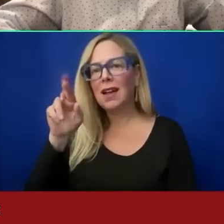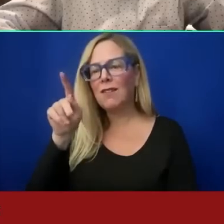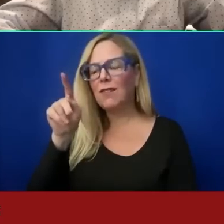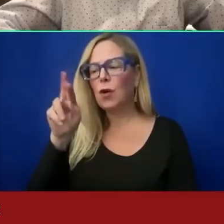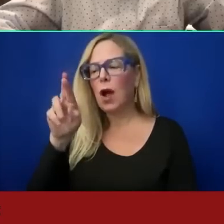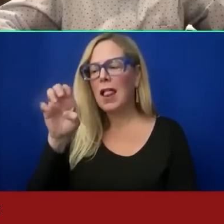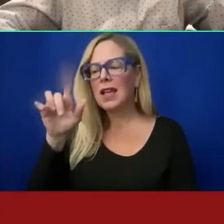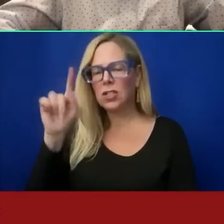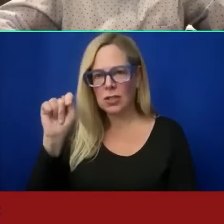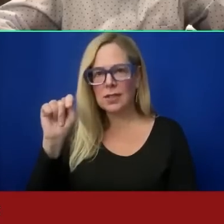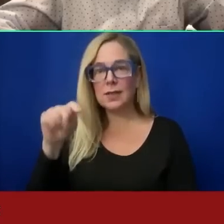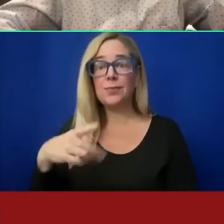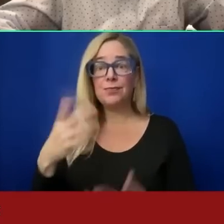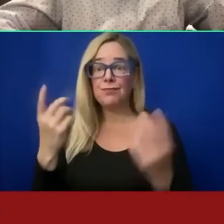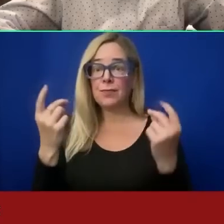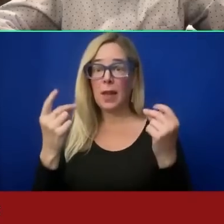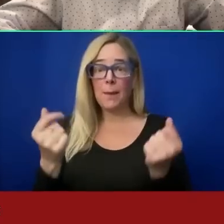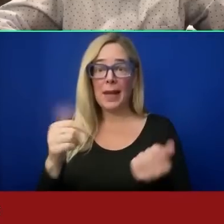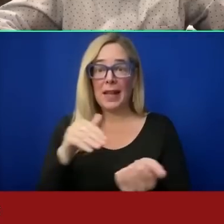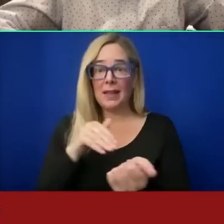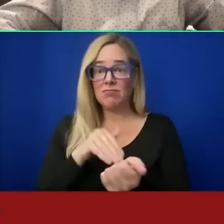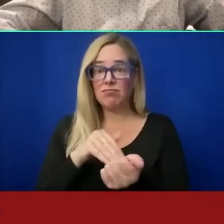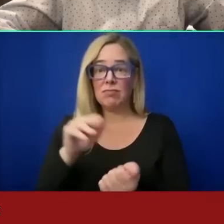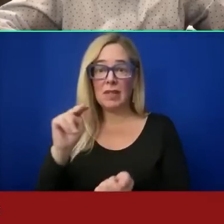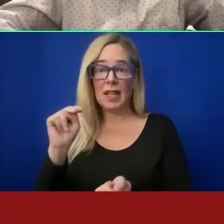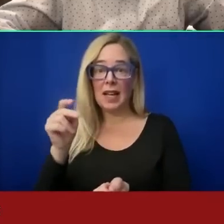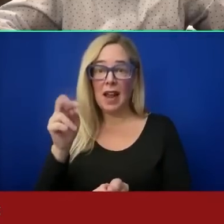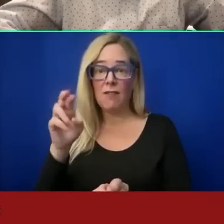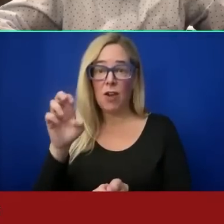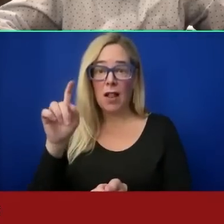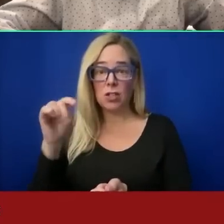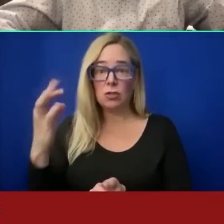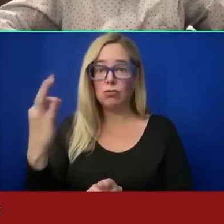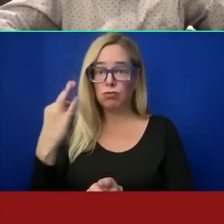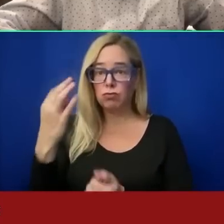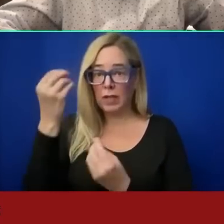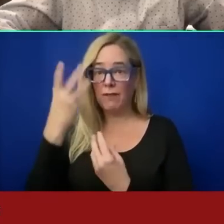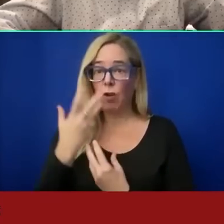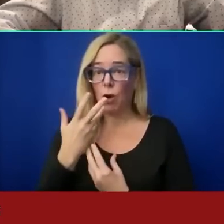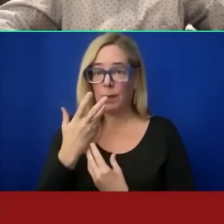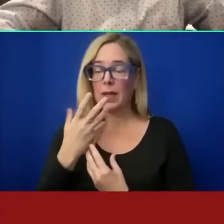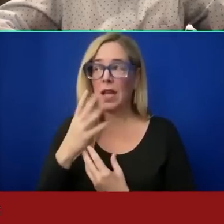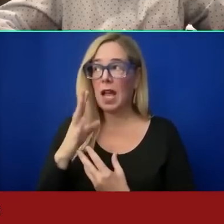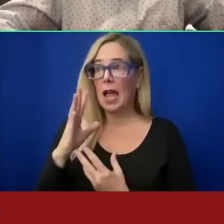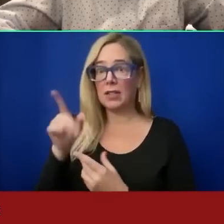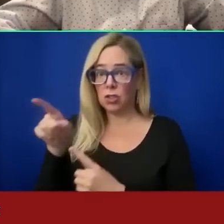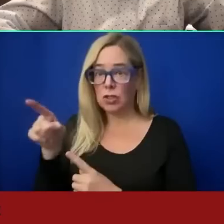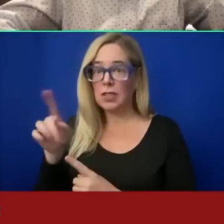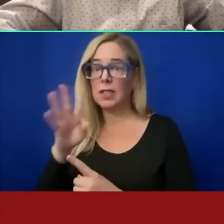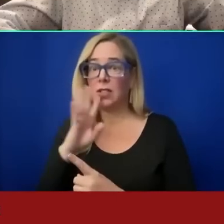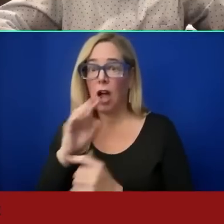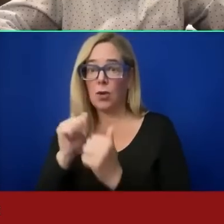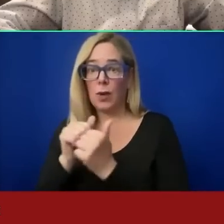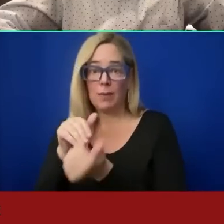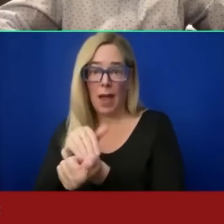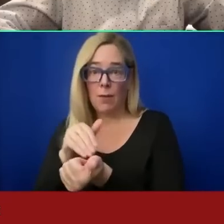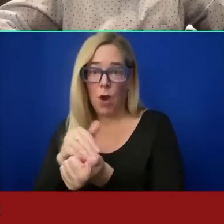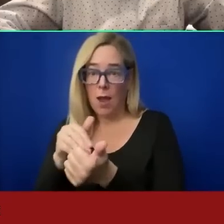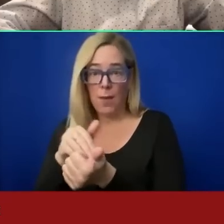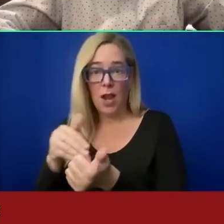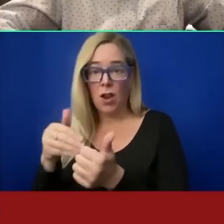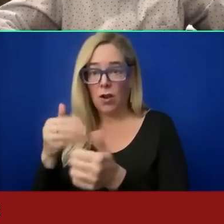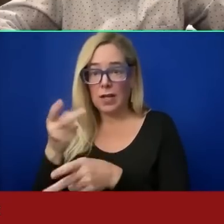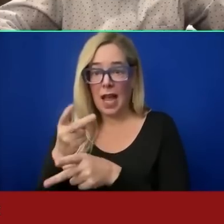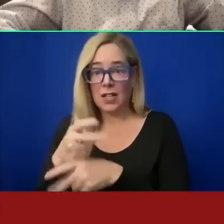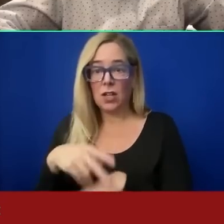the nephrologist that she had talked to my primary care physician and determined without ever talking to me that I would be